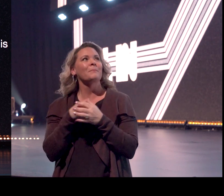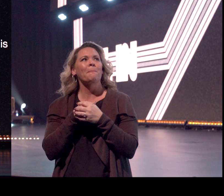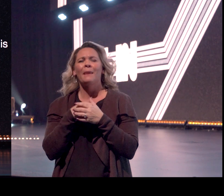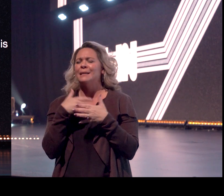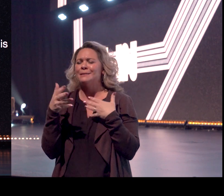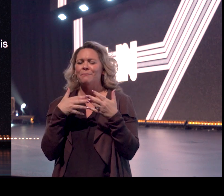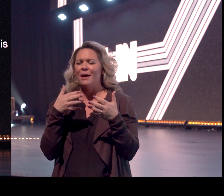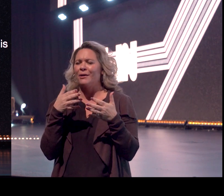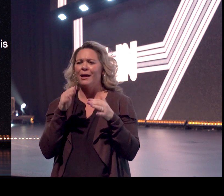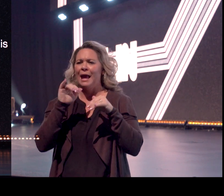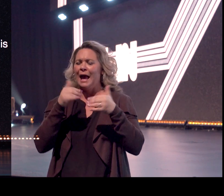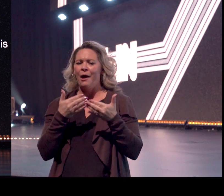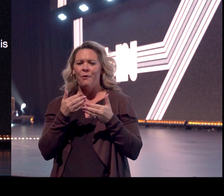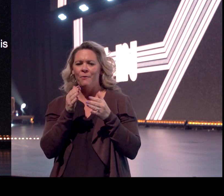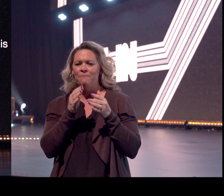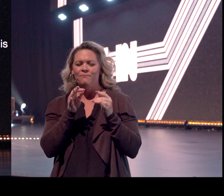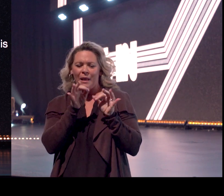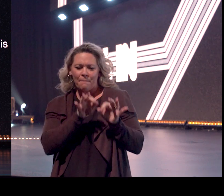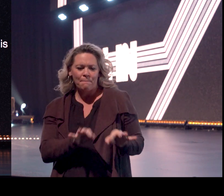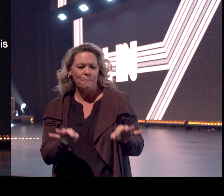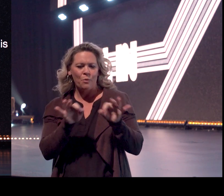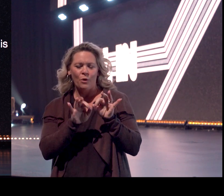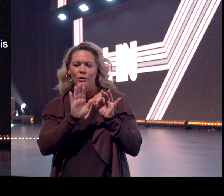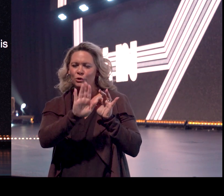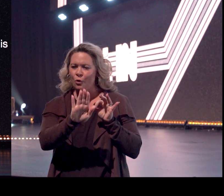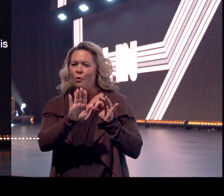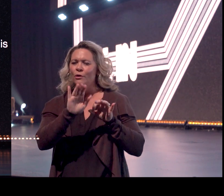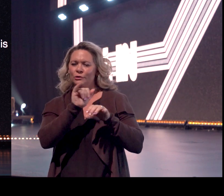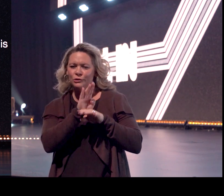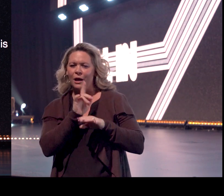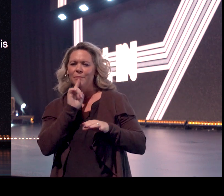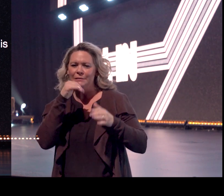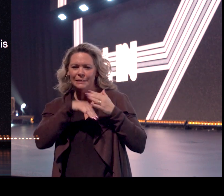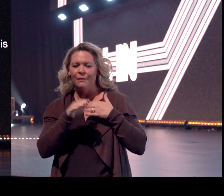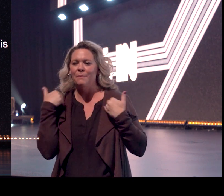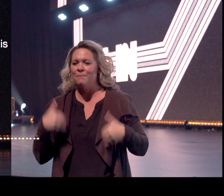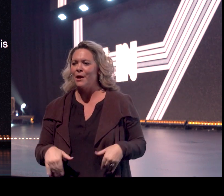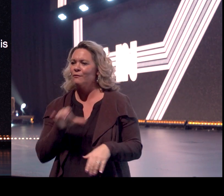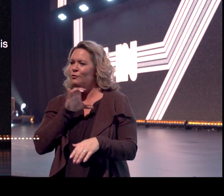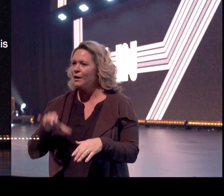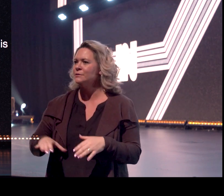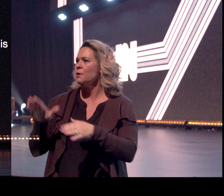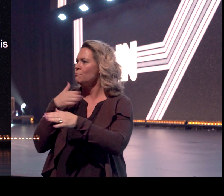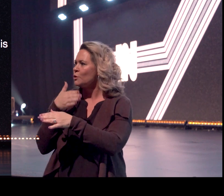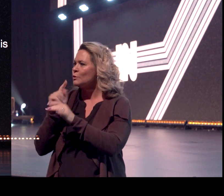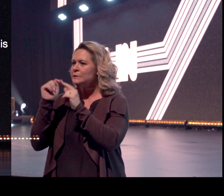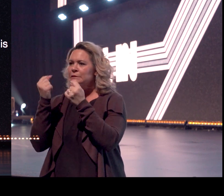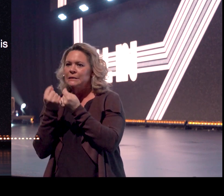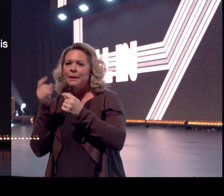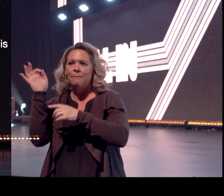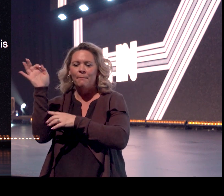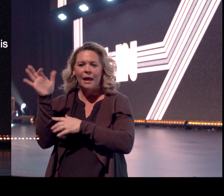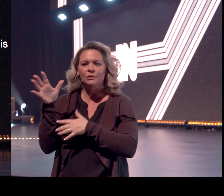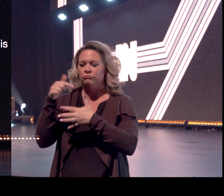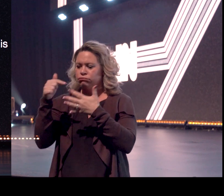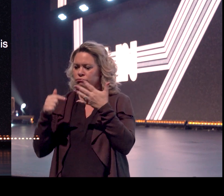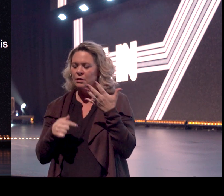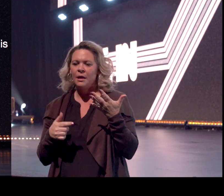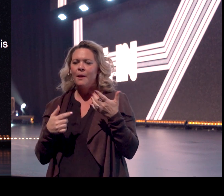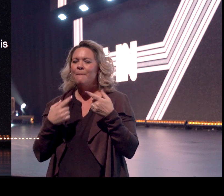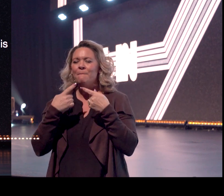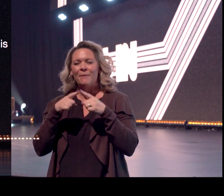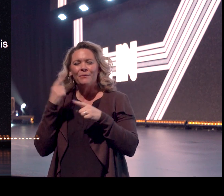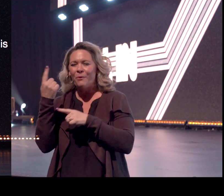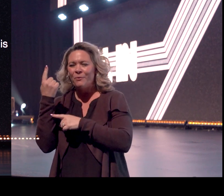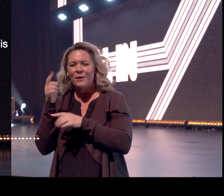Let that sink in for a moment. It doesn't matter how significant the role in the body of Christ, me, someone on your campus, music team, the